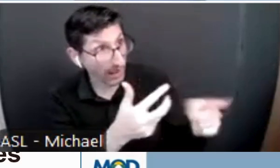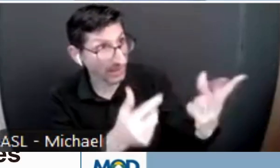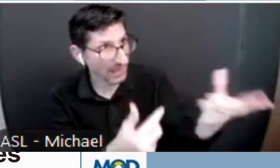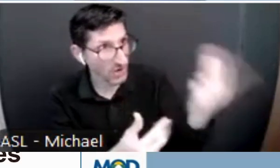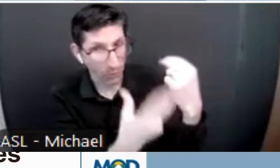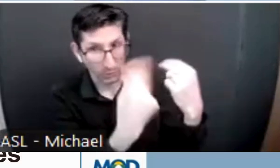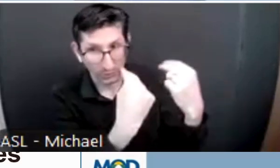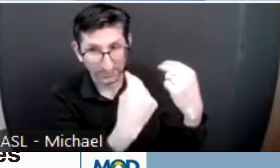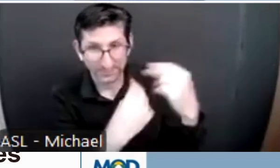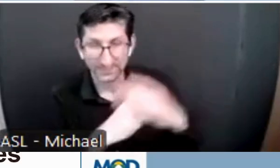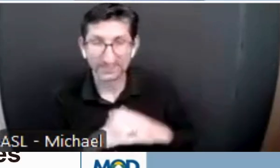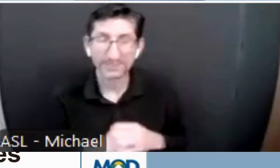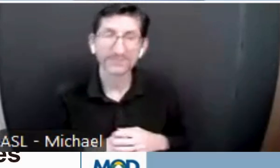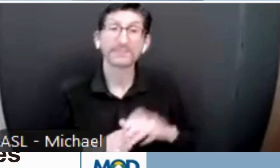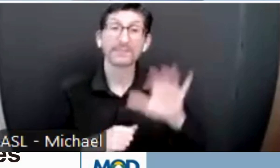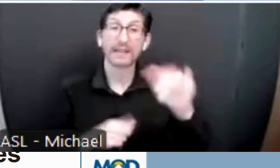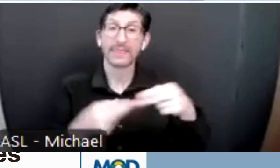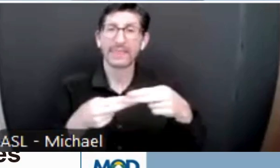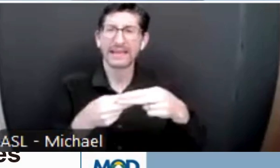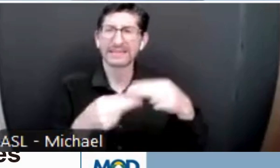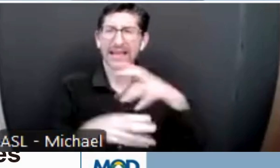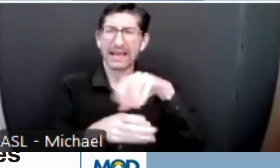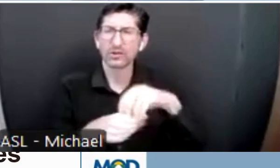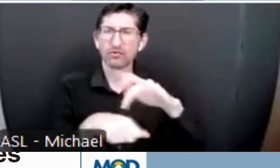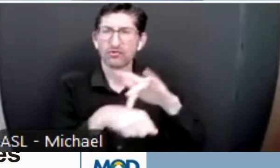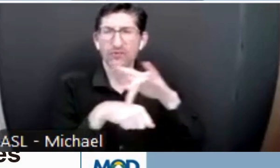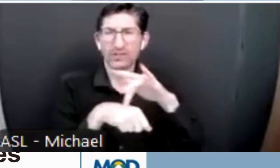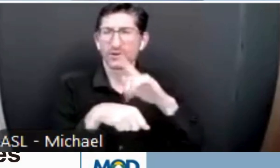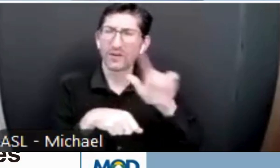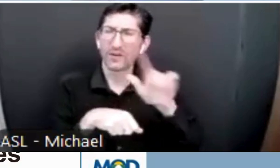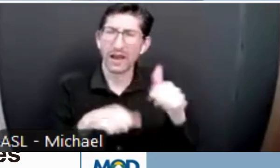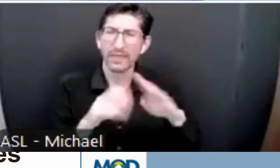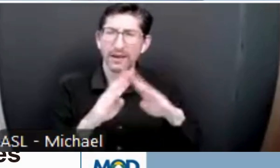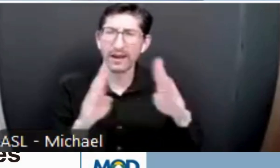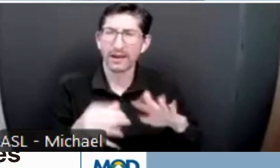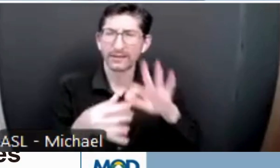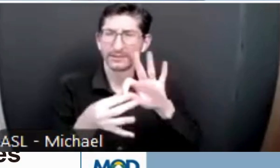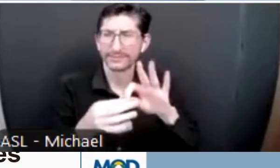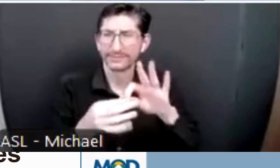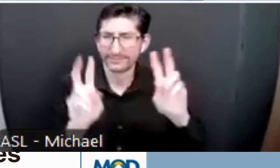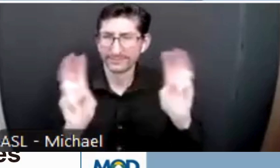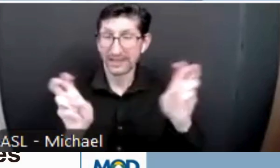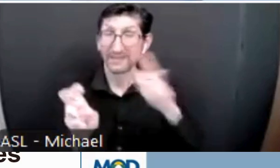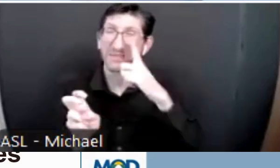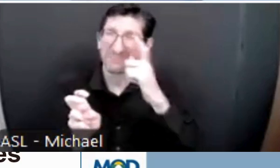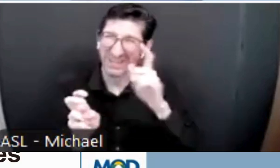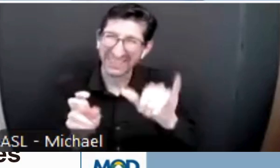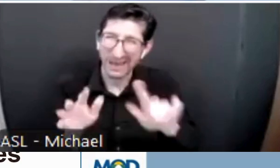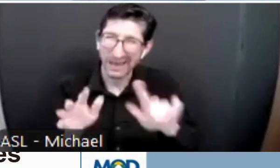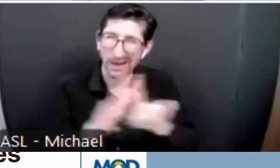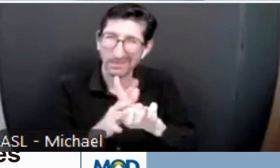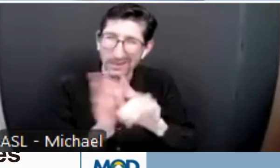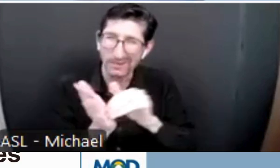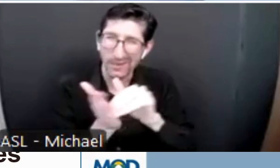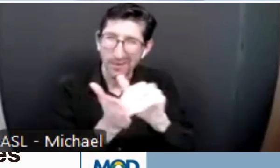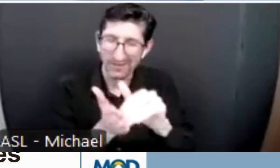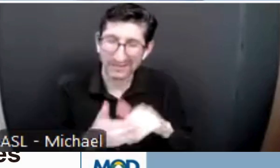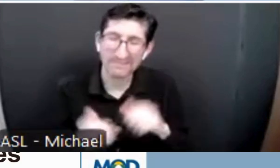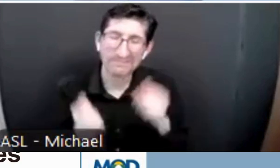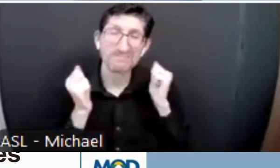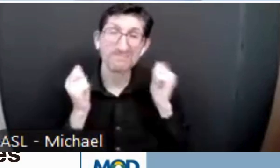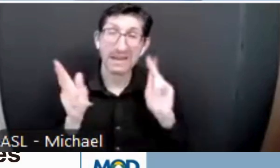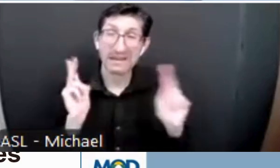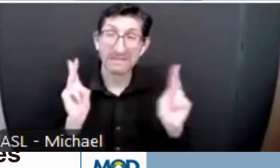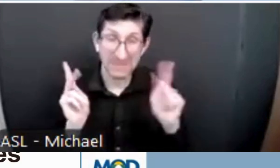listed some resources for getting information about other housing related topics because they do come up a lot. We find that many people who